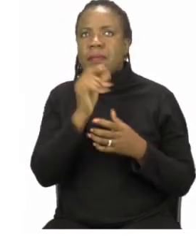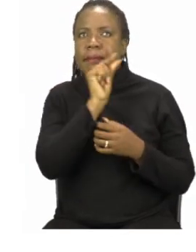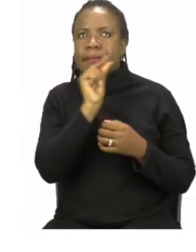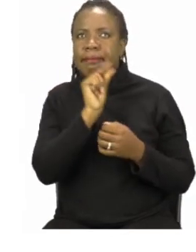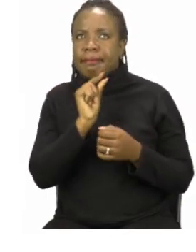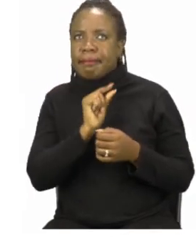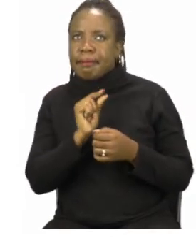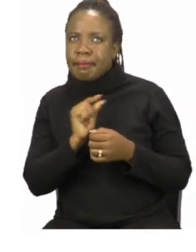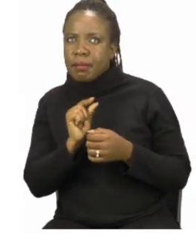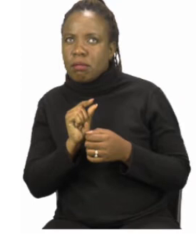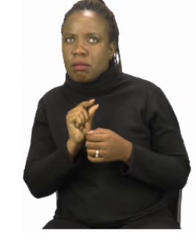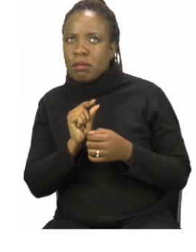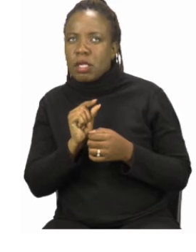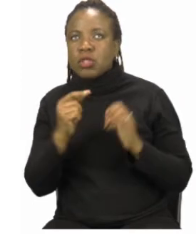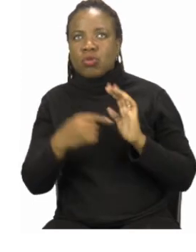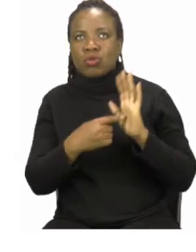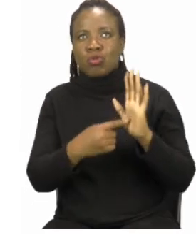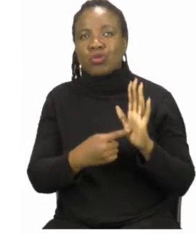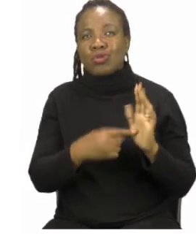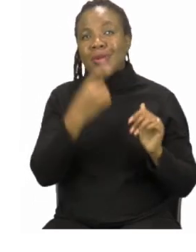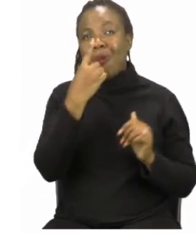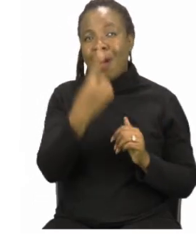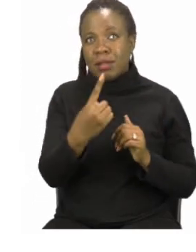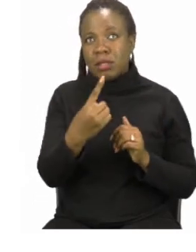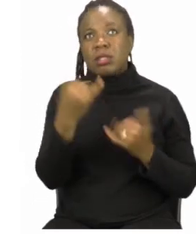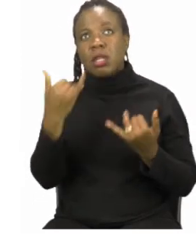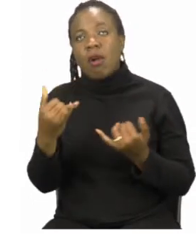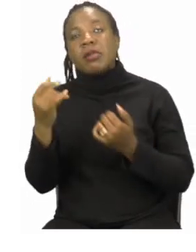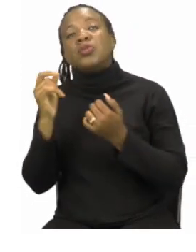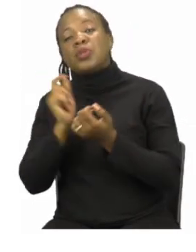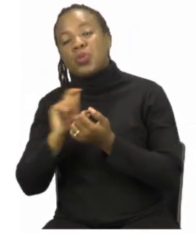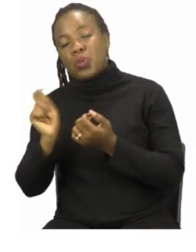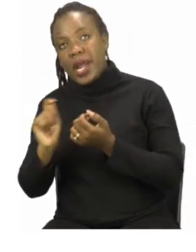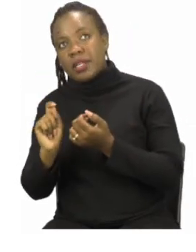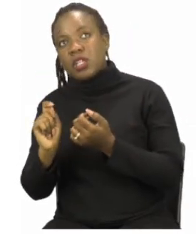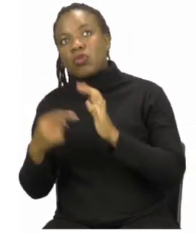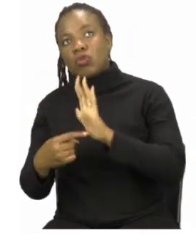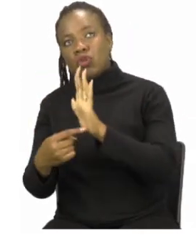them plurals. We have the words, please repeat after me if you don't know them.